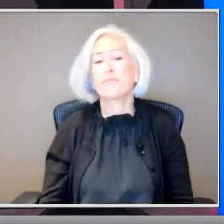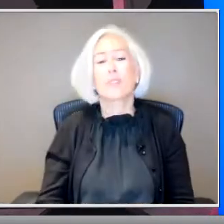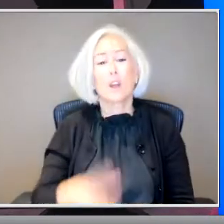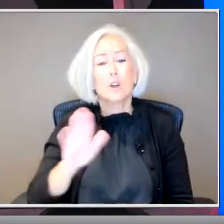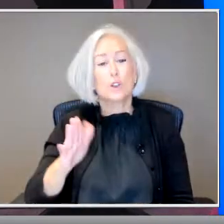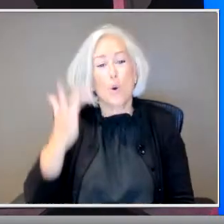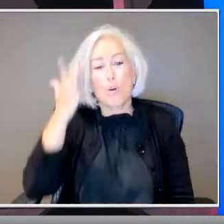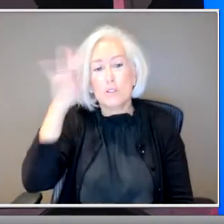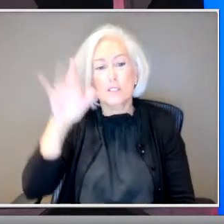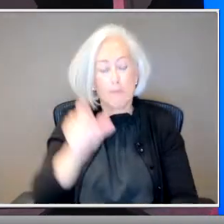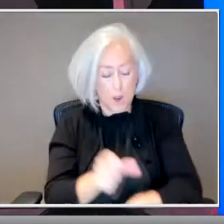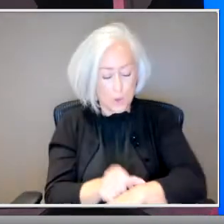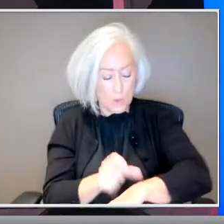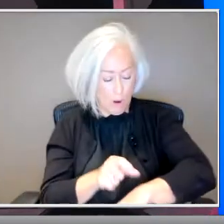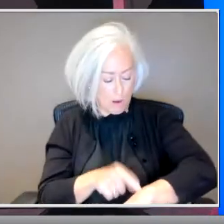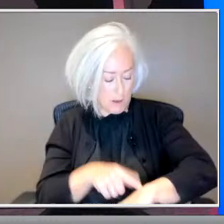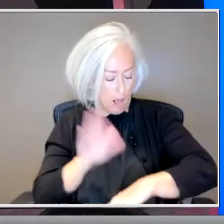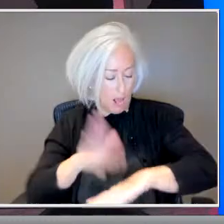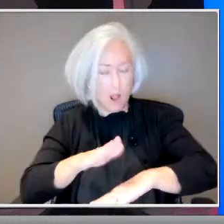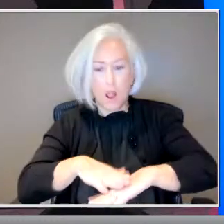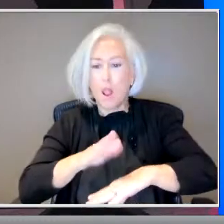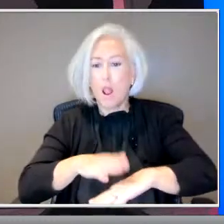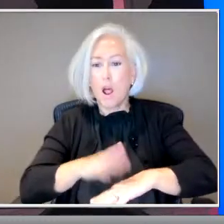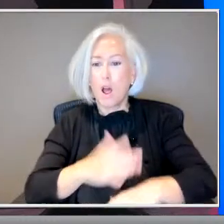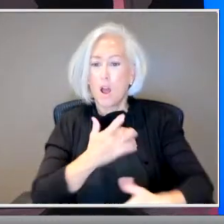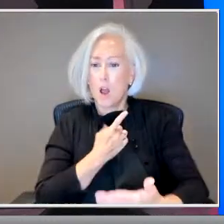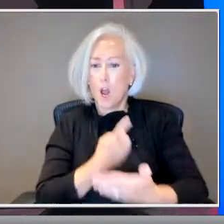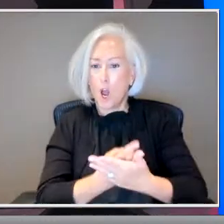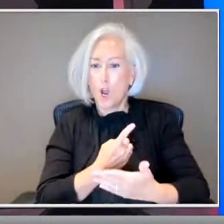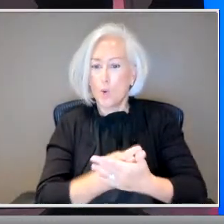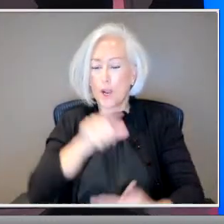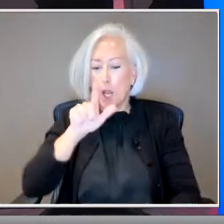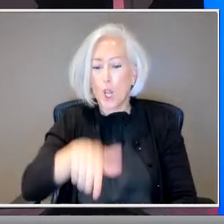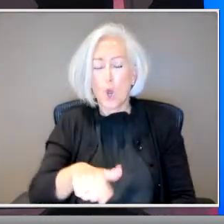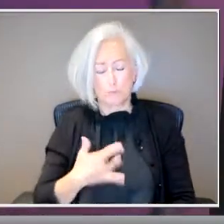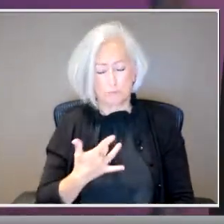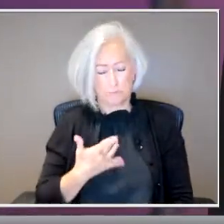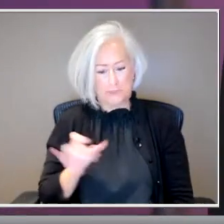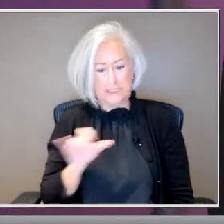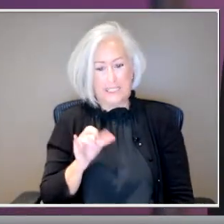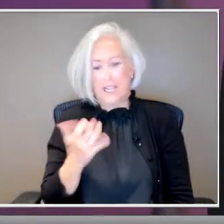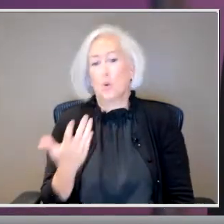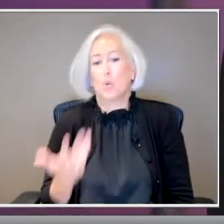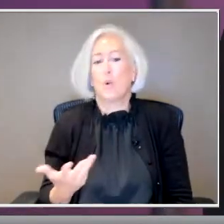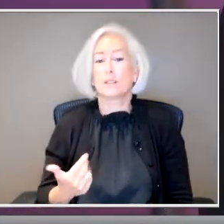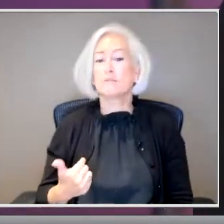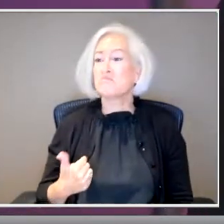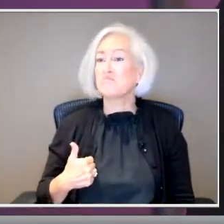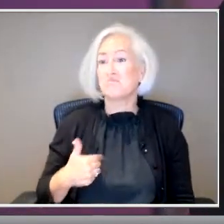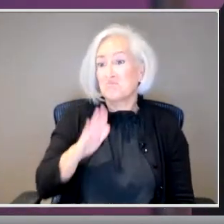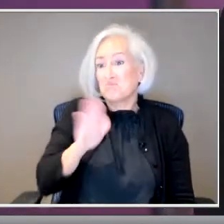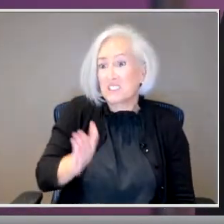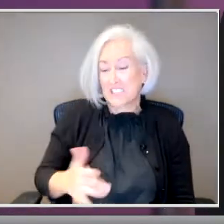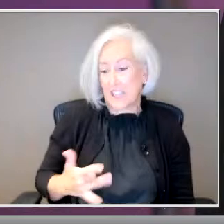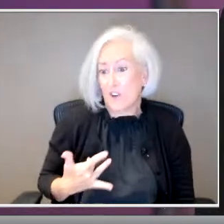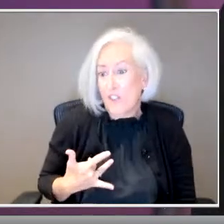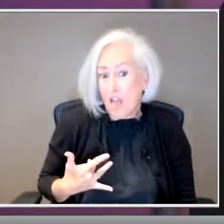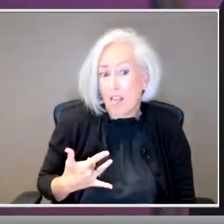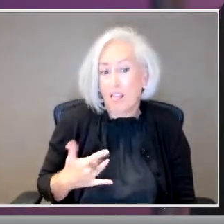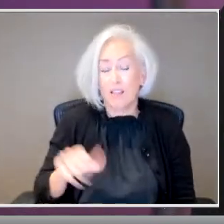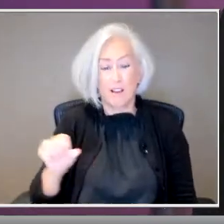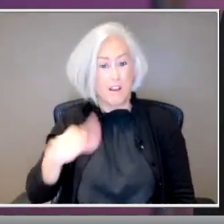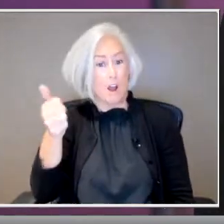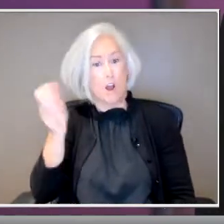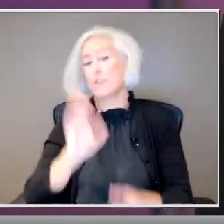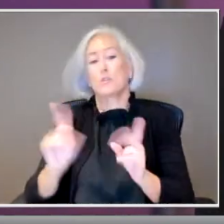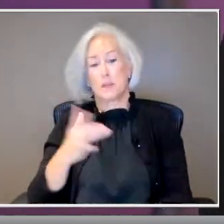heart rate was that low, what did it feel like in that moment? So I am somebody who never felt that. I have friends who have PVCs, and that's what